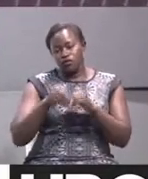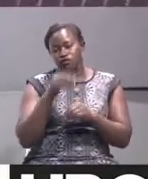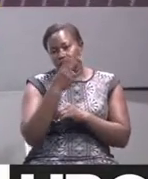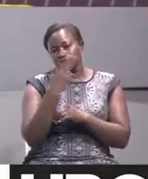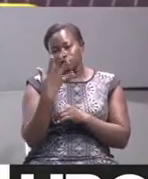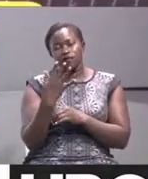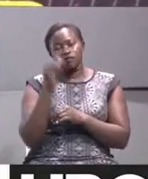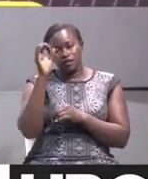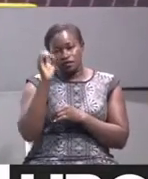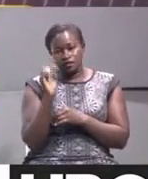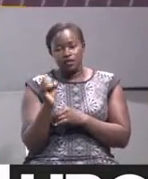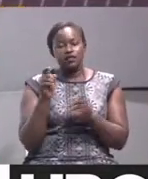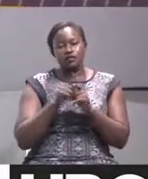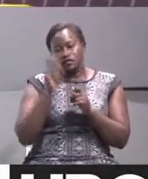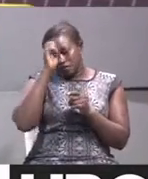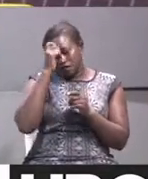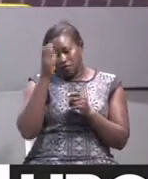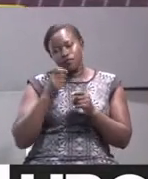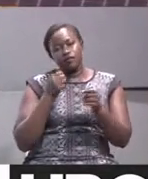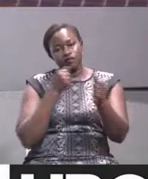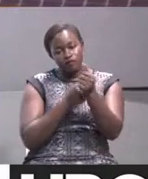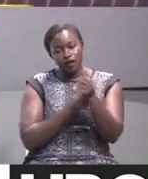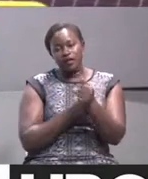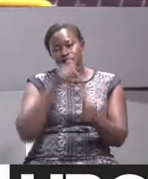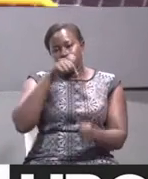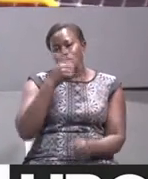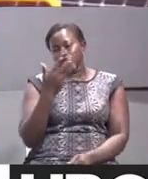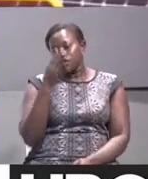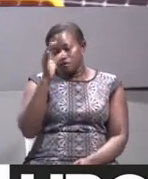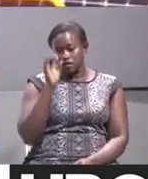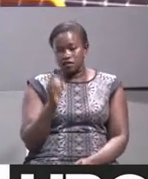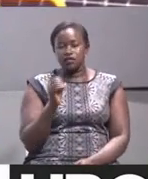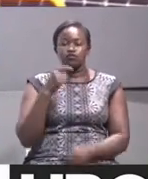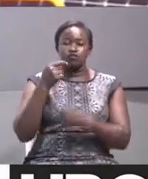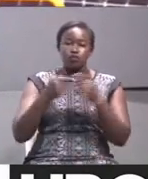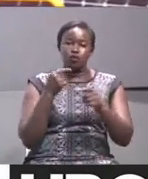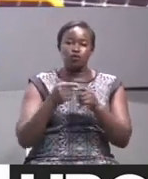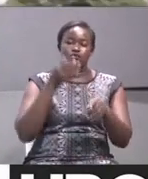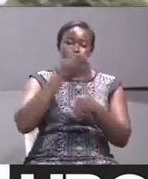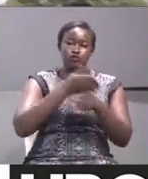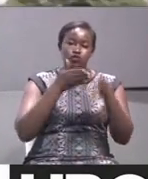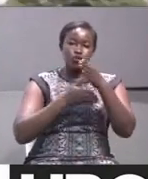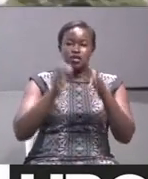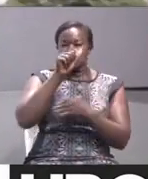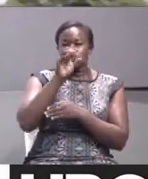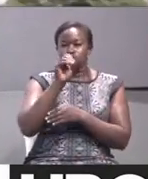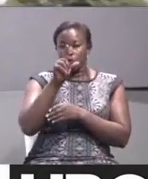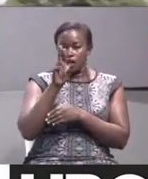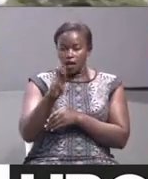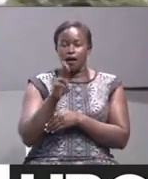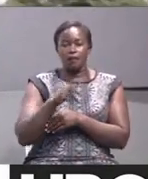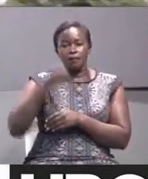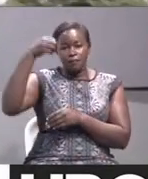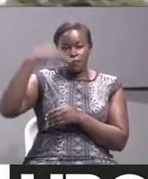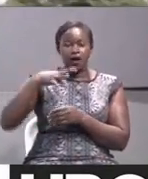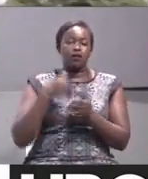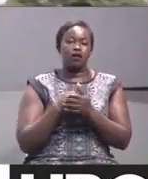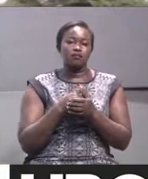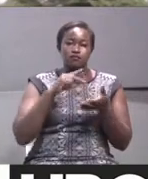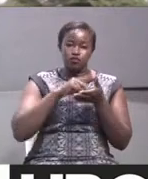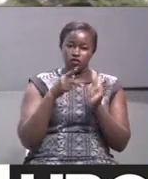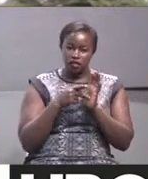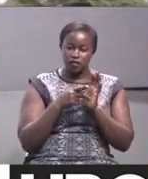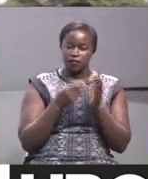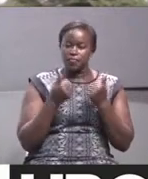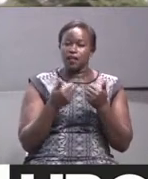funds the remaining 75% to install the on-farm solar-powered irrigation system. The solar pumps have capacity of